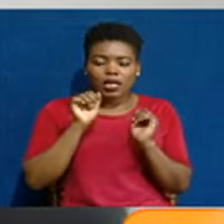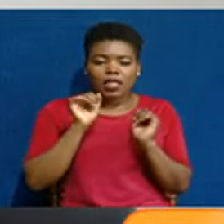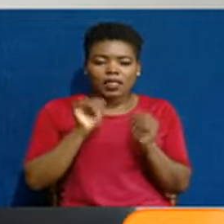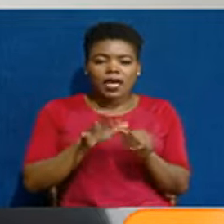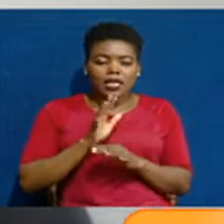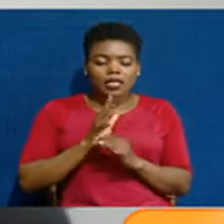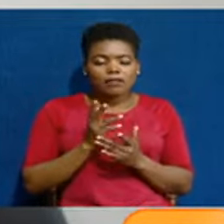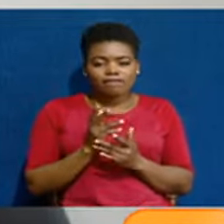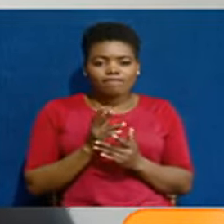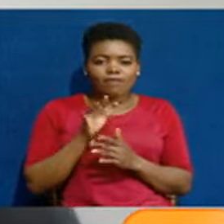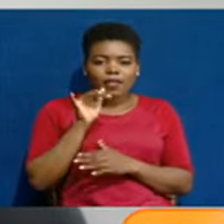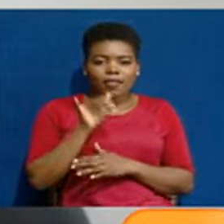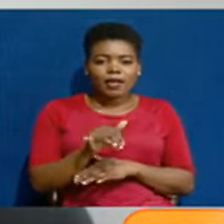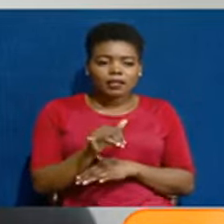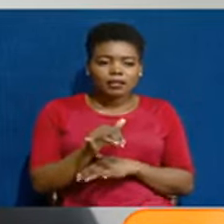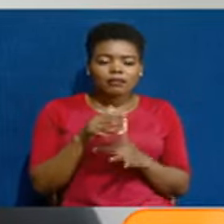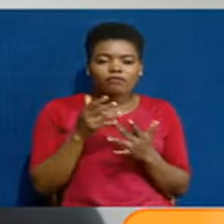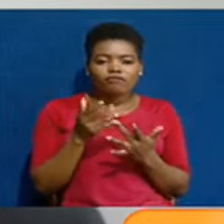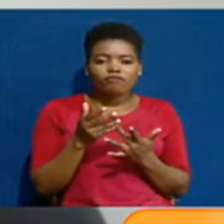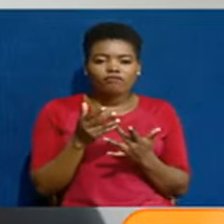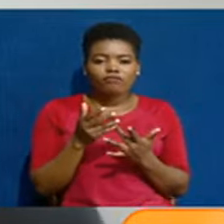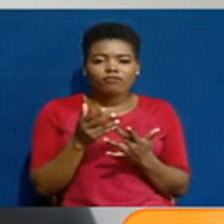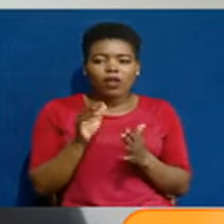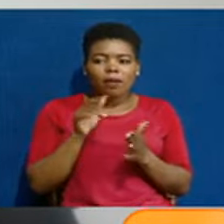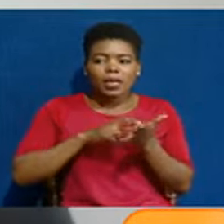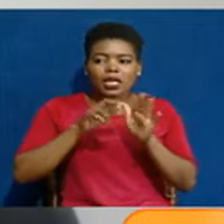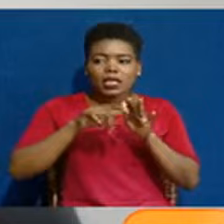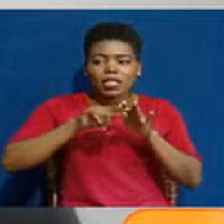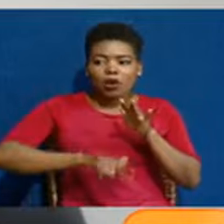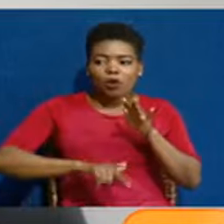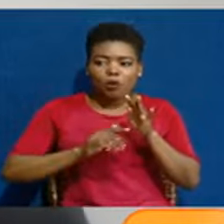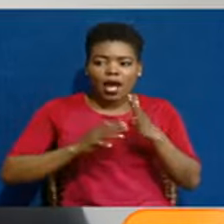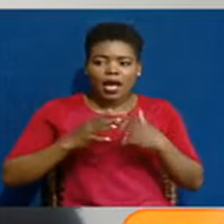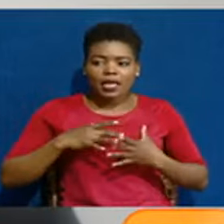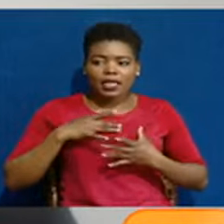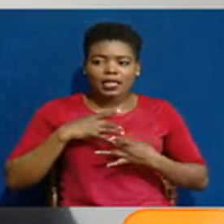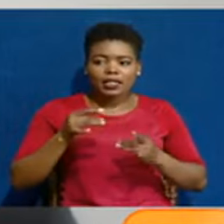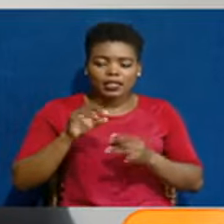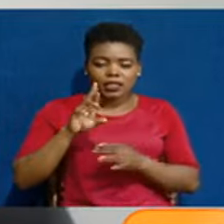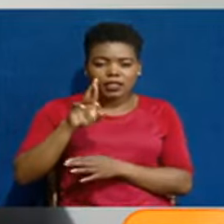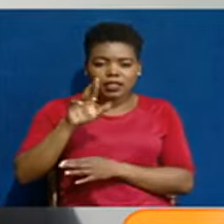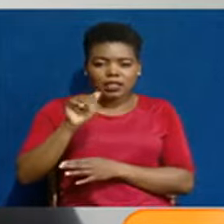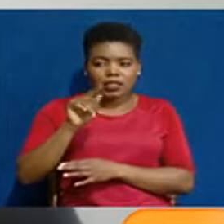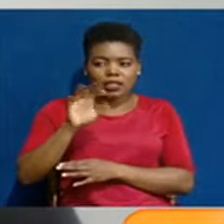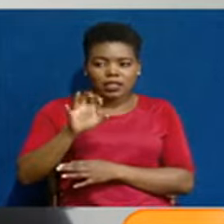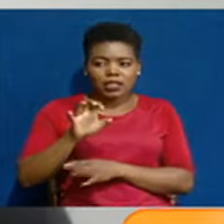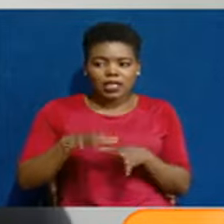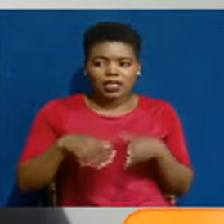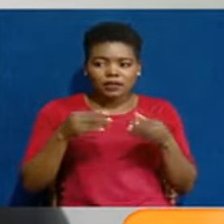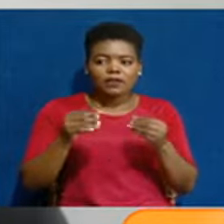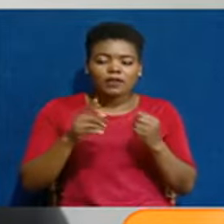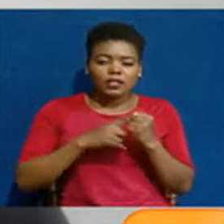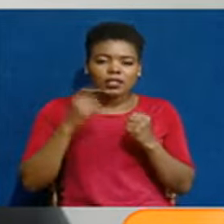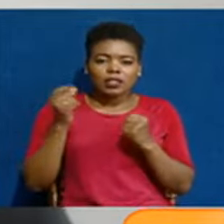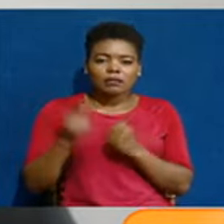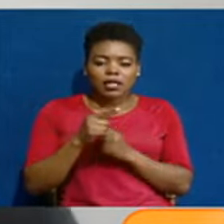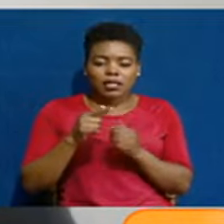to a potentially lower interest rates, an issuance